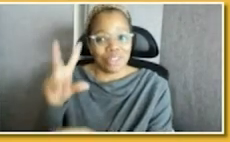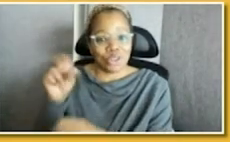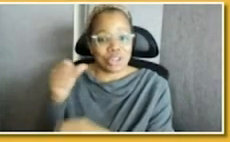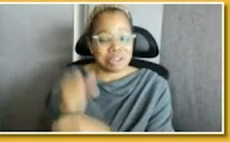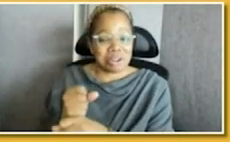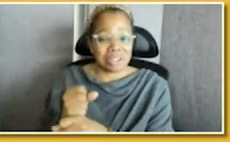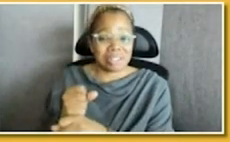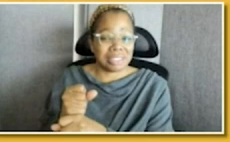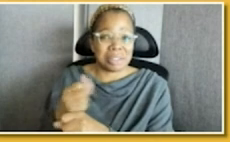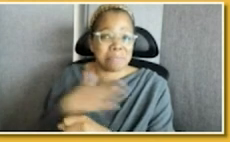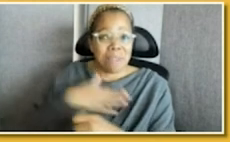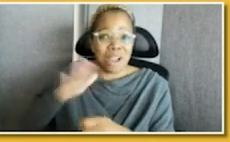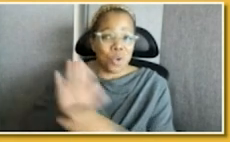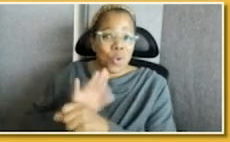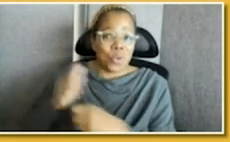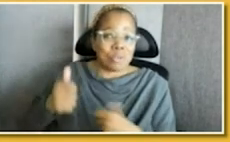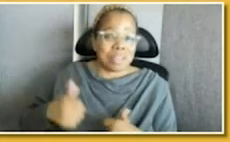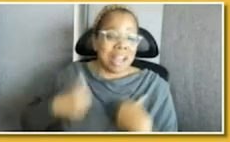remember.